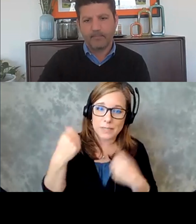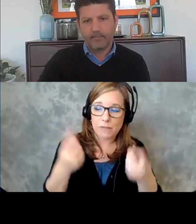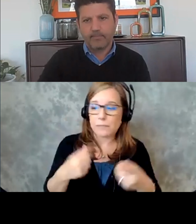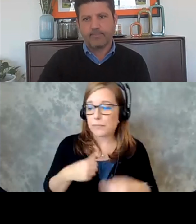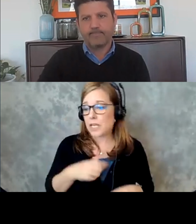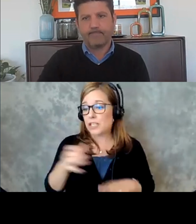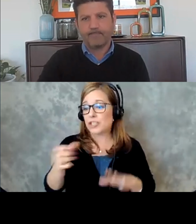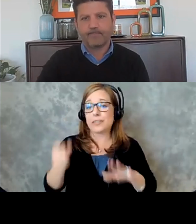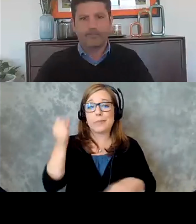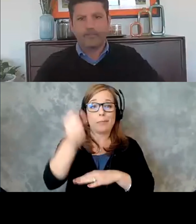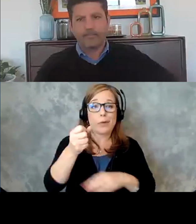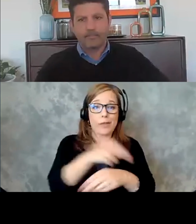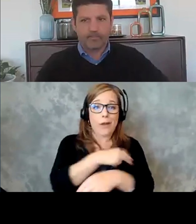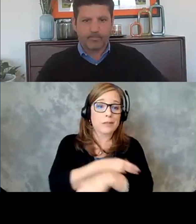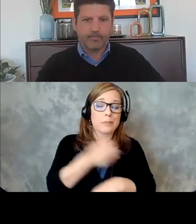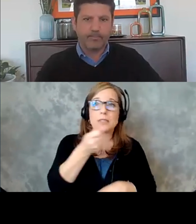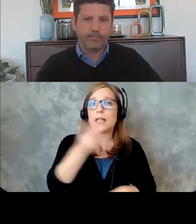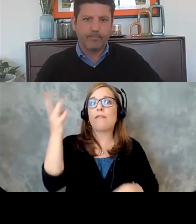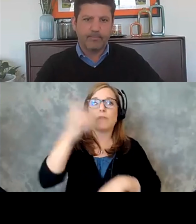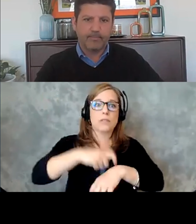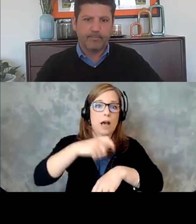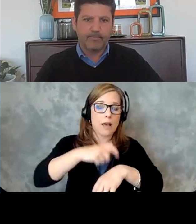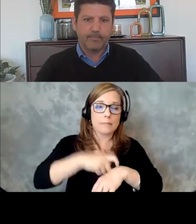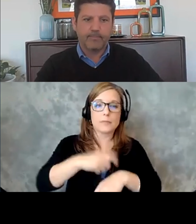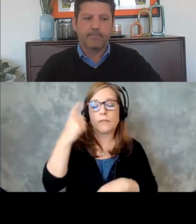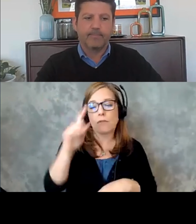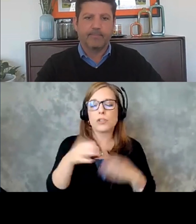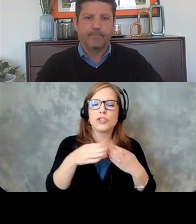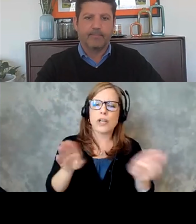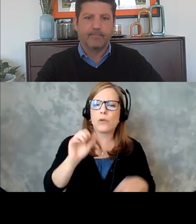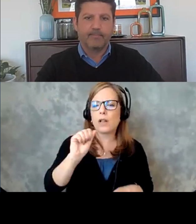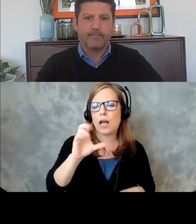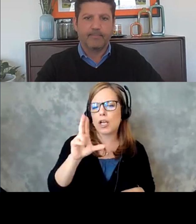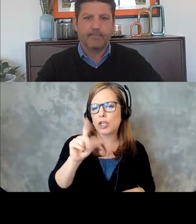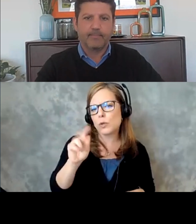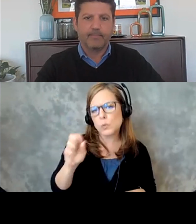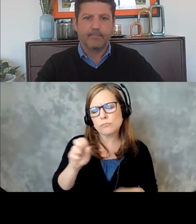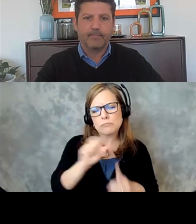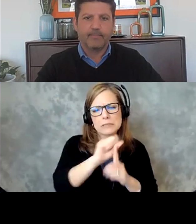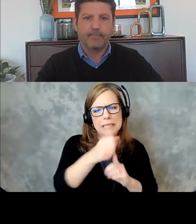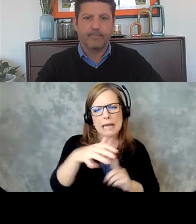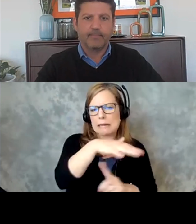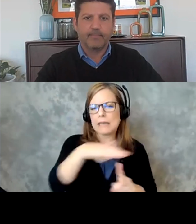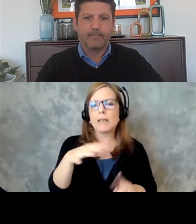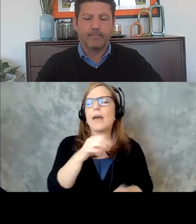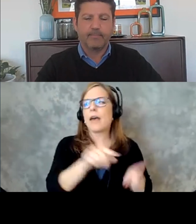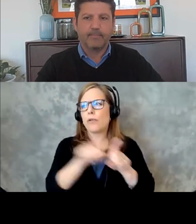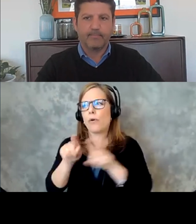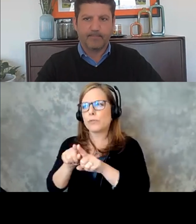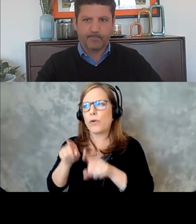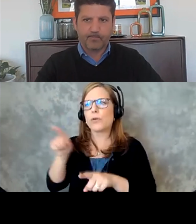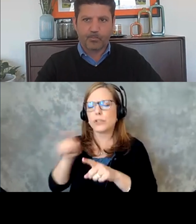multiple times, both in general acute hospital settings as well as in